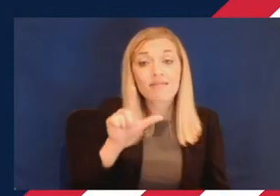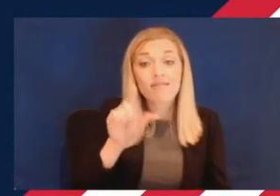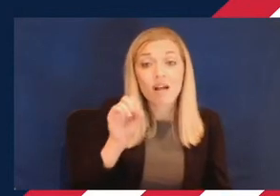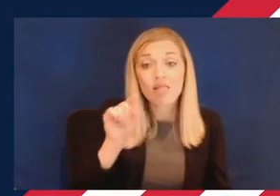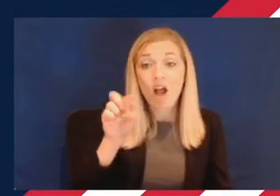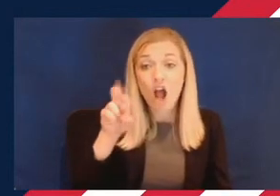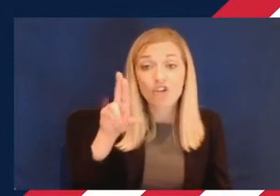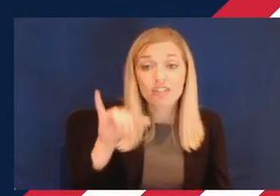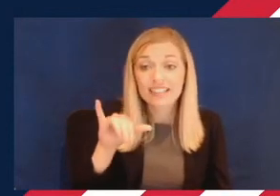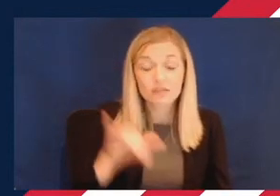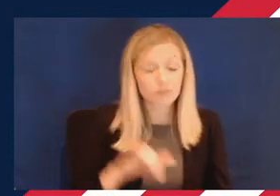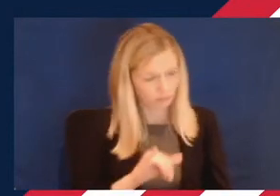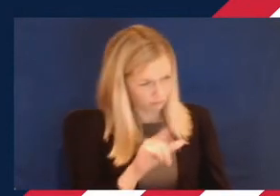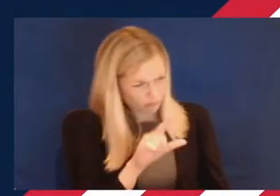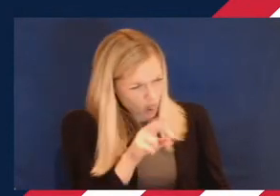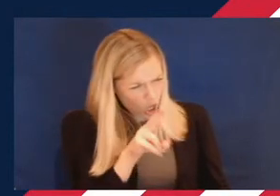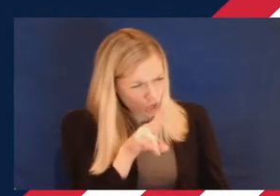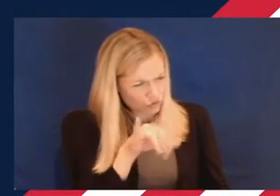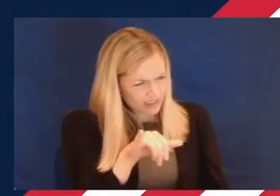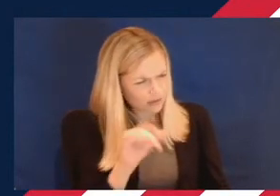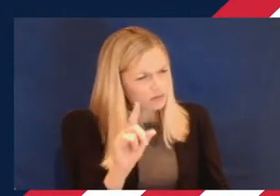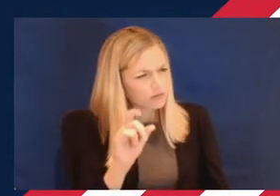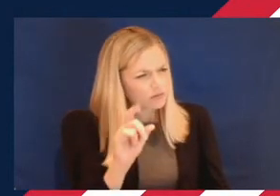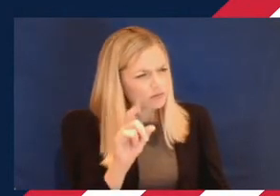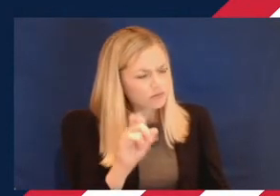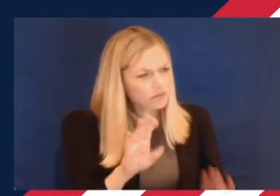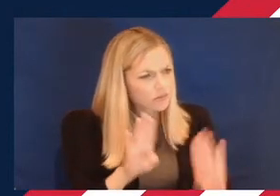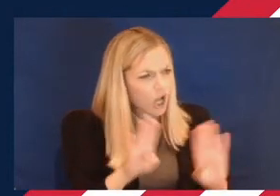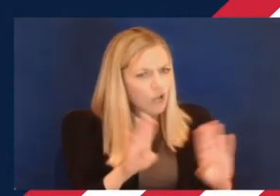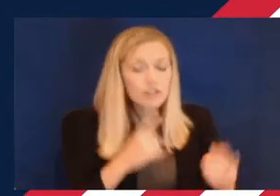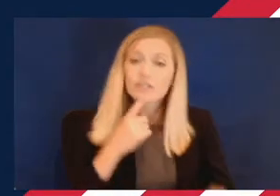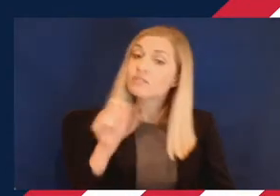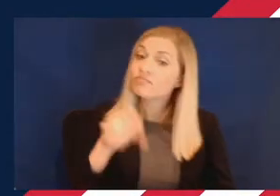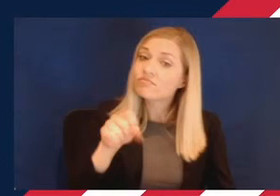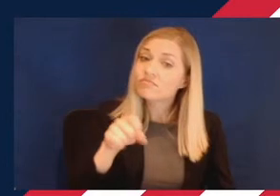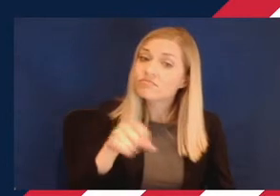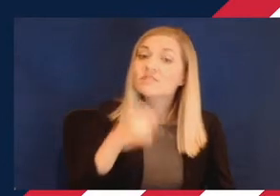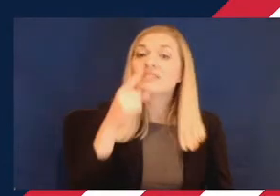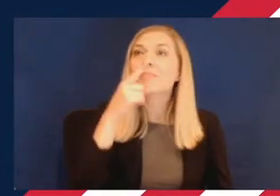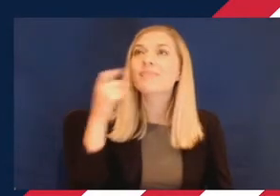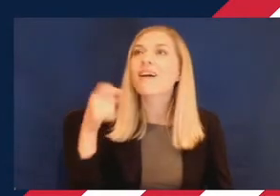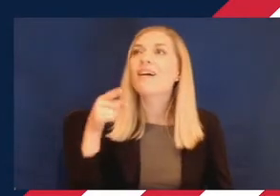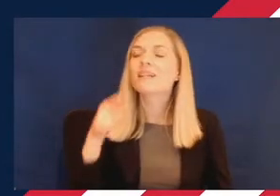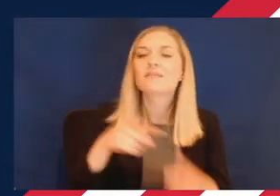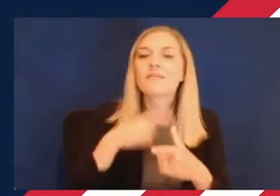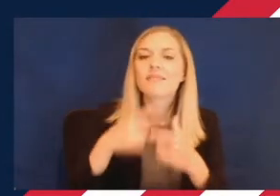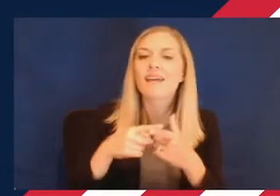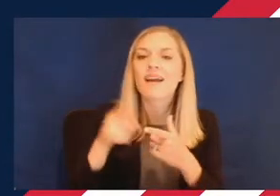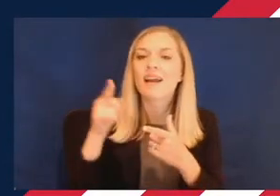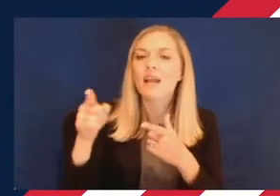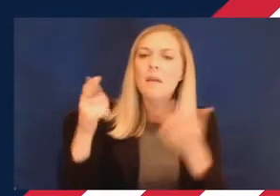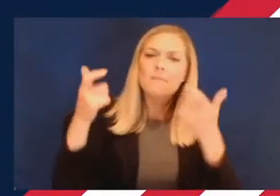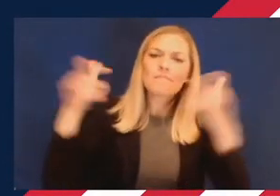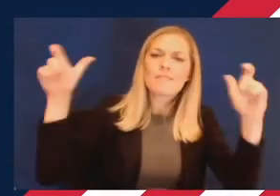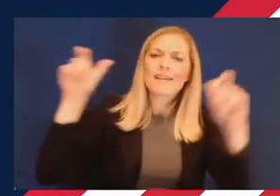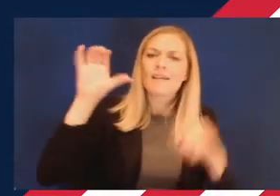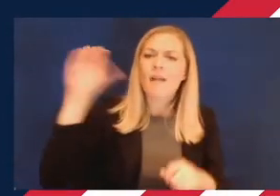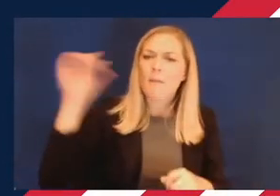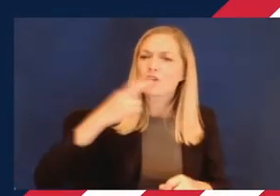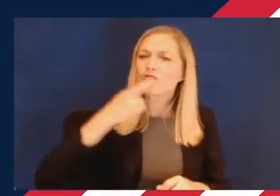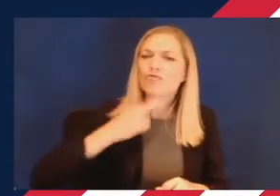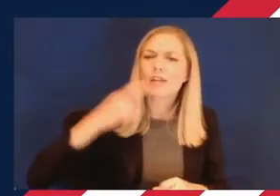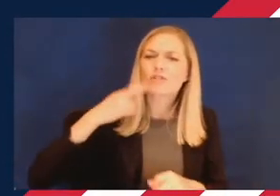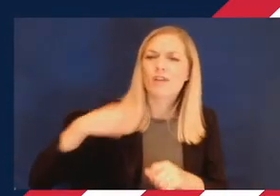A lottery. You know, like okay, so the big guy got it, but the little guy got it too. You know, maybe